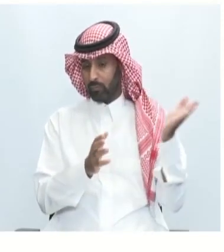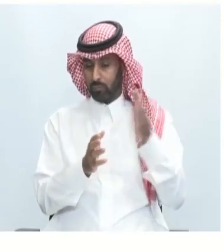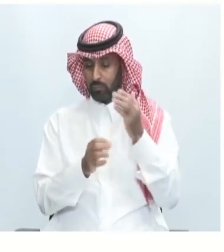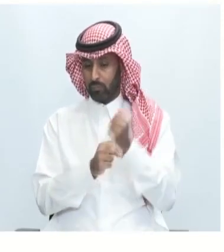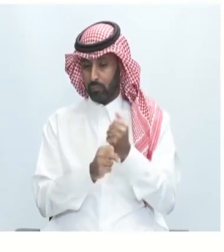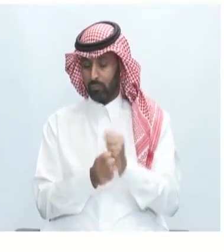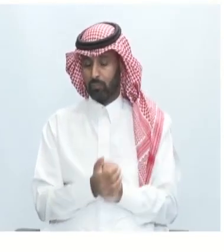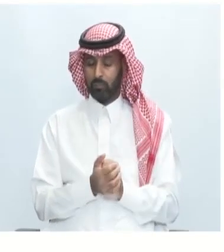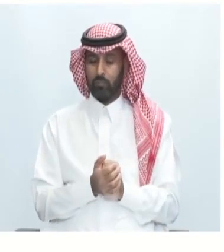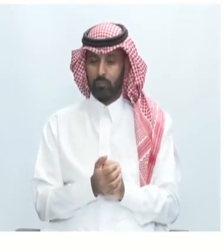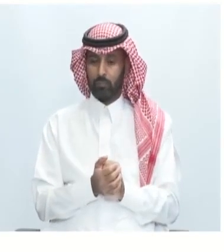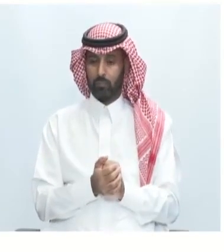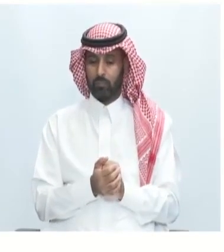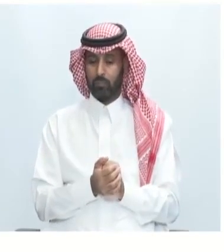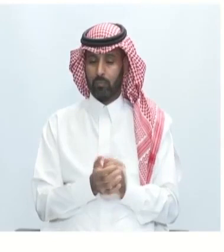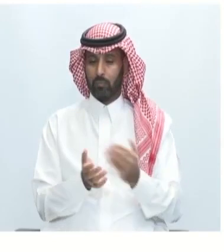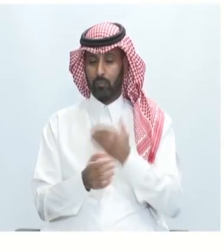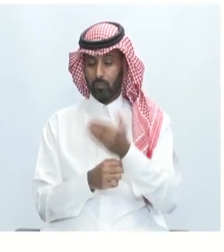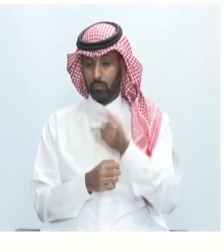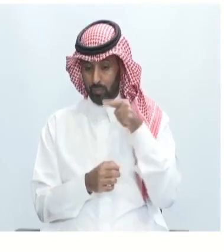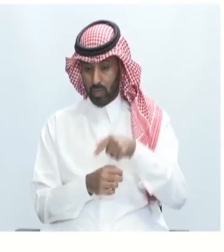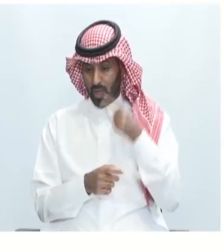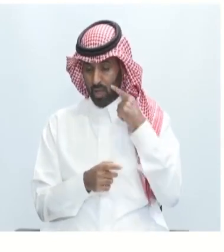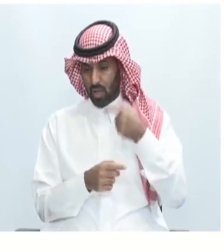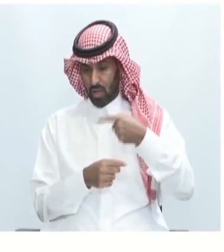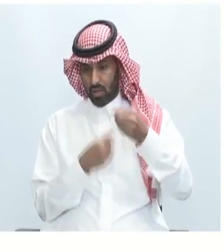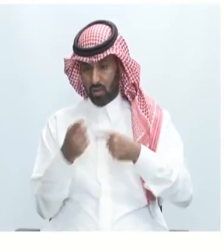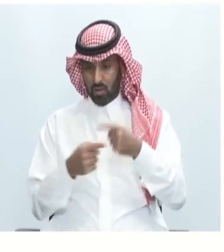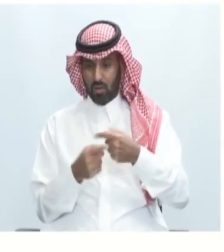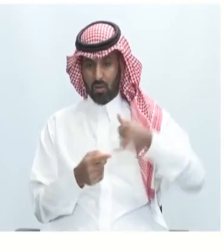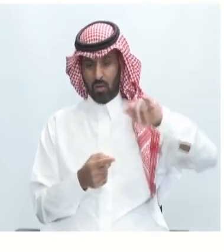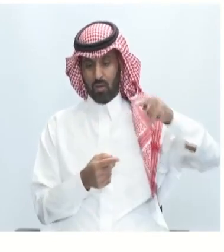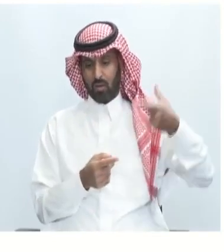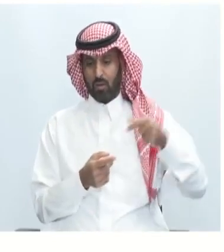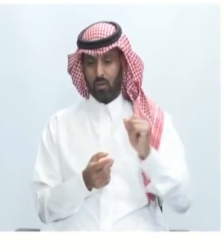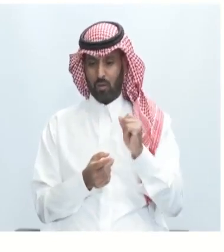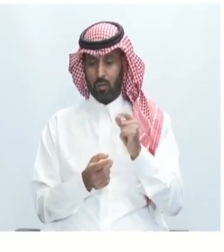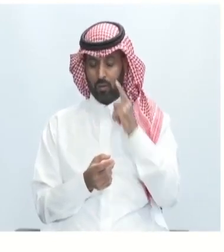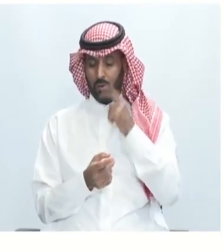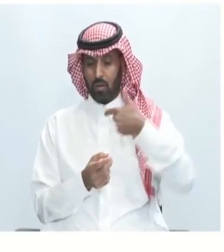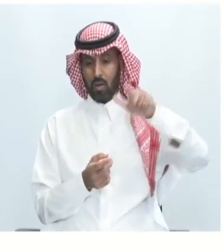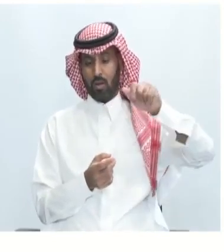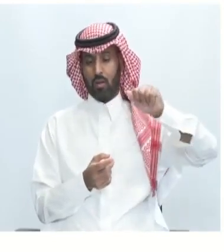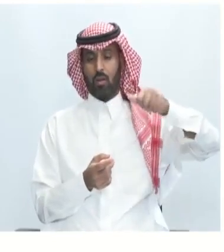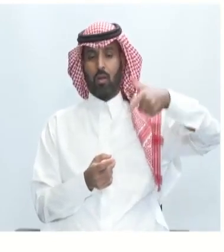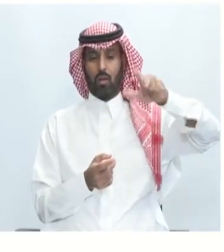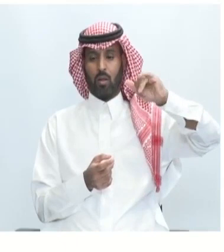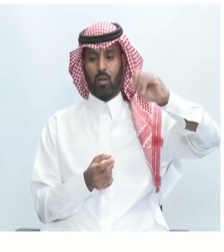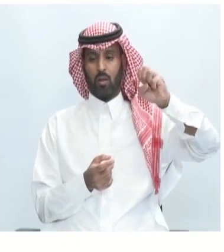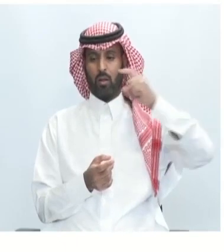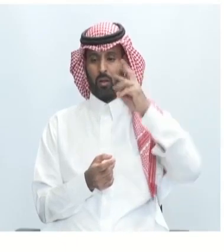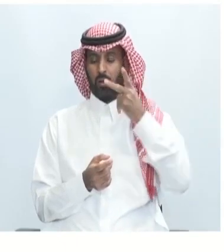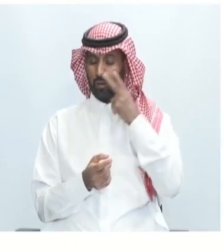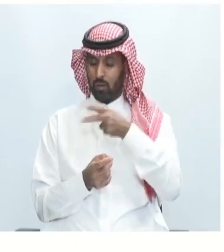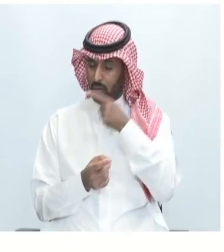and present progressive. So this is another sentence here. When Alicia got home, the